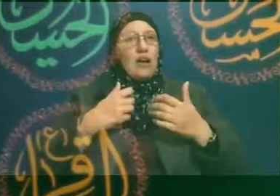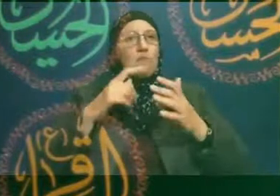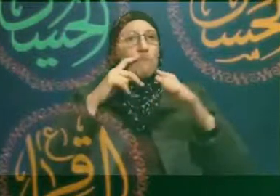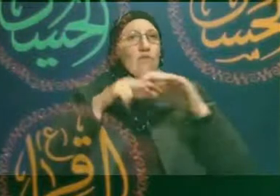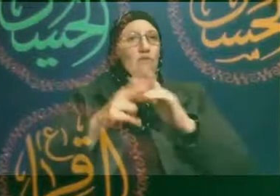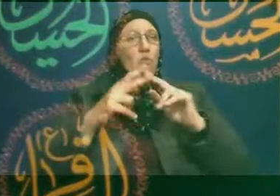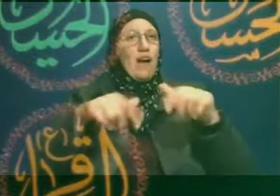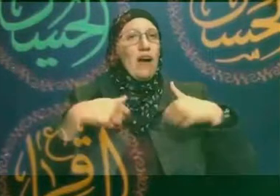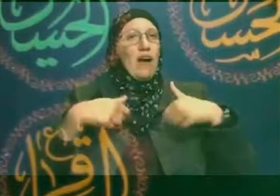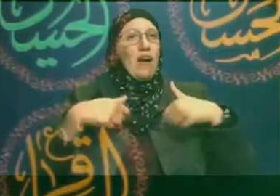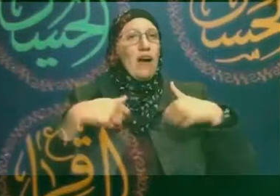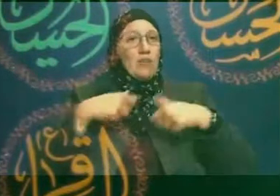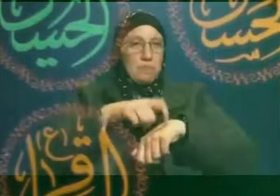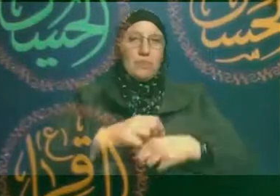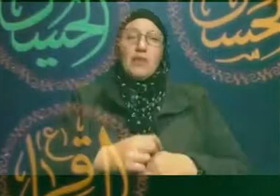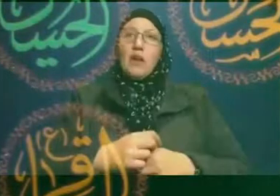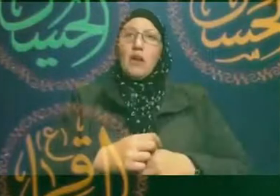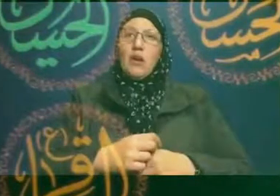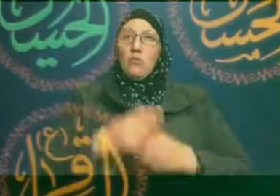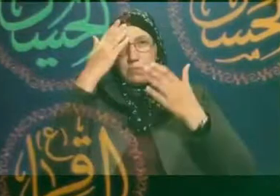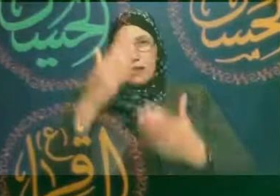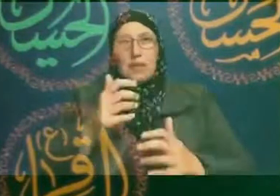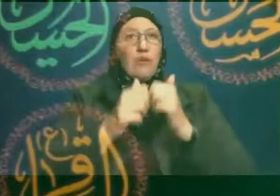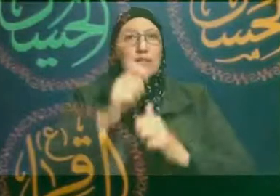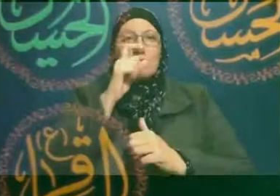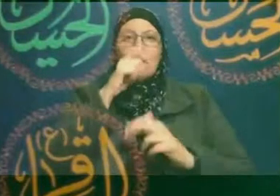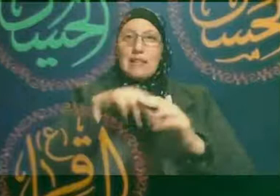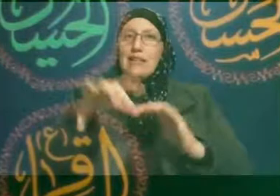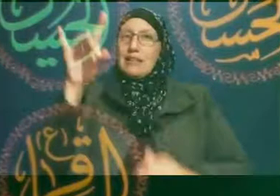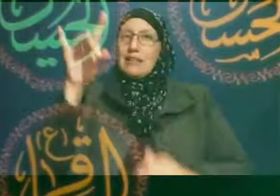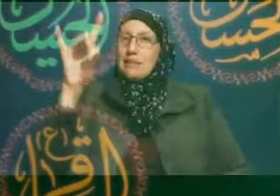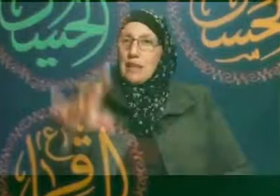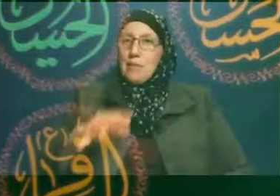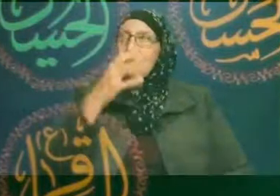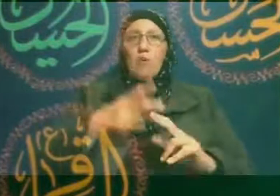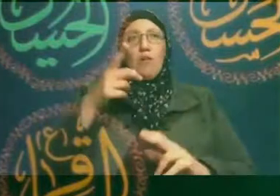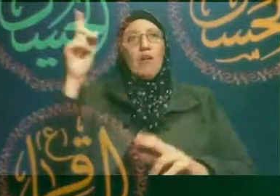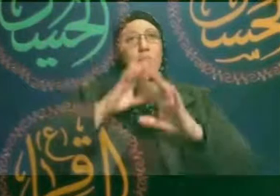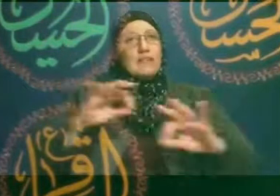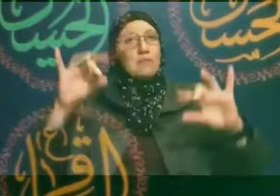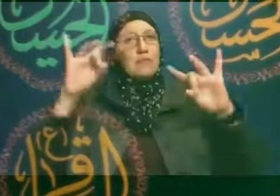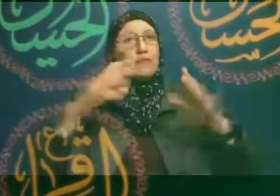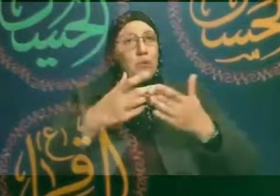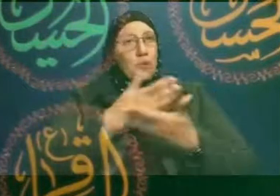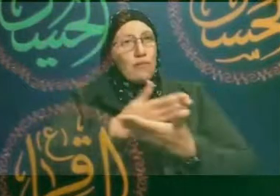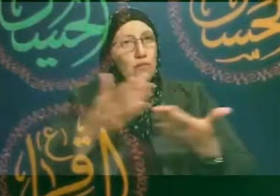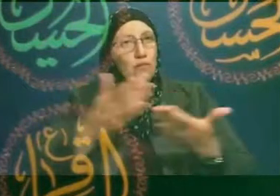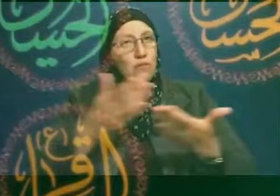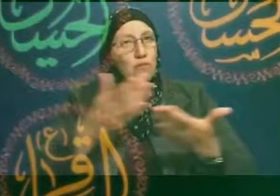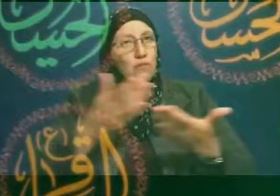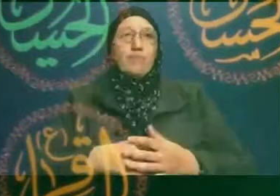Islam, assalamu alaikum jami'an wa rahmatullahi wa barakatuh. Alhamdulillah alladhi hadana